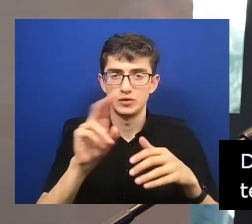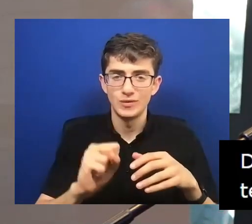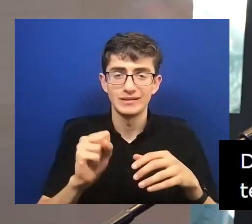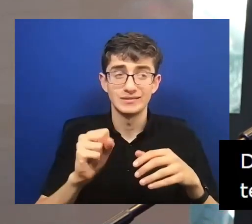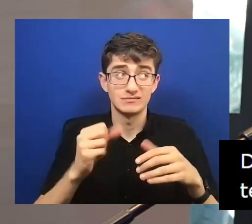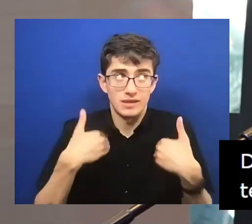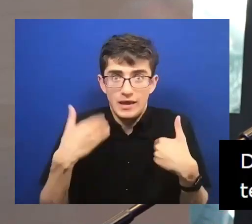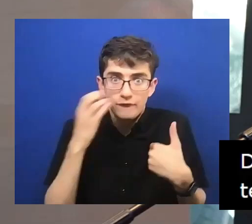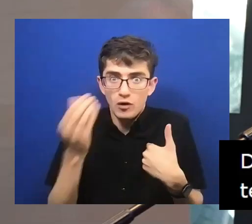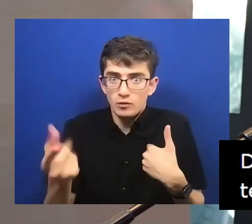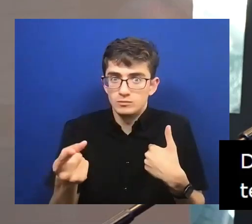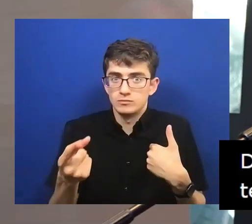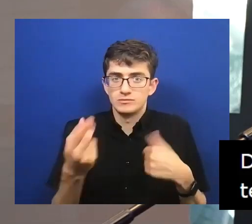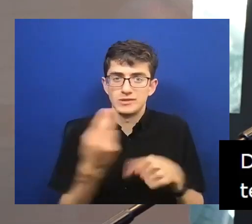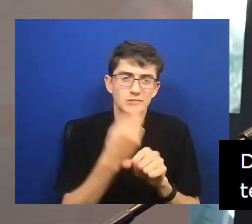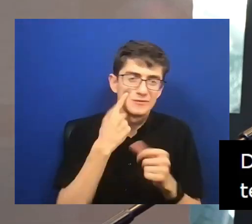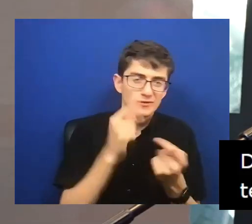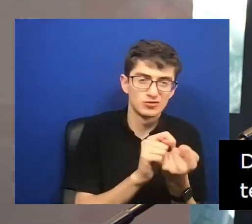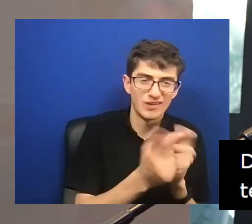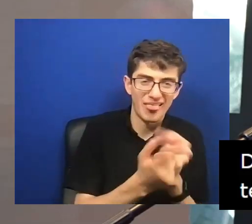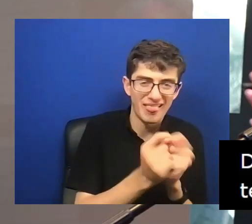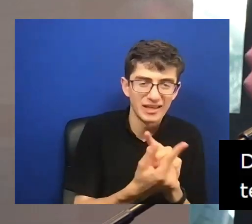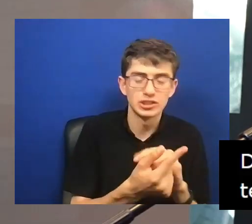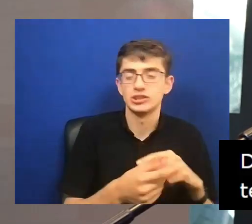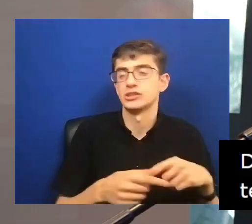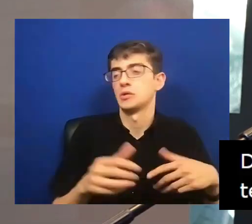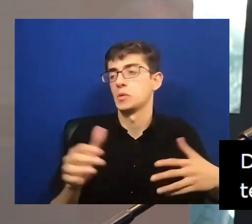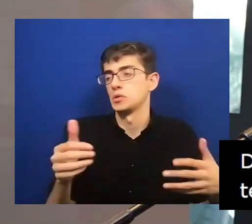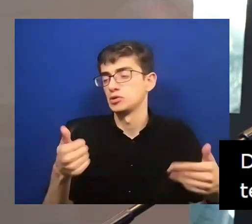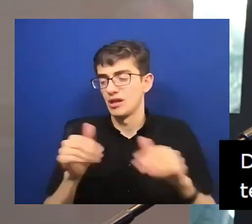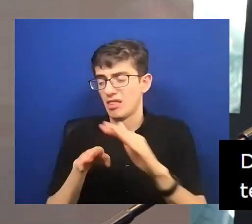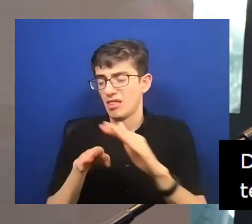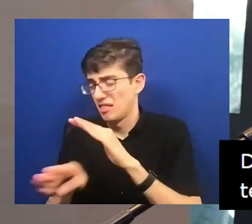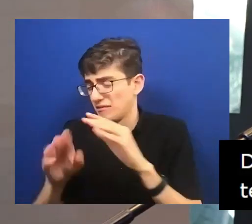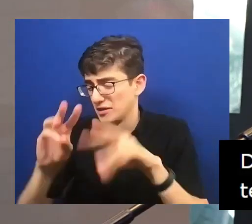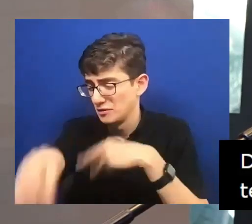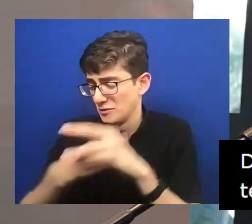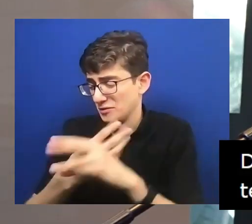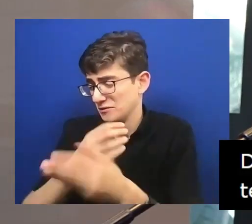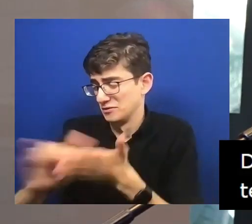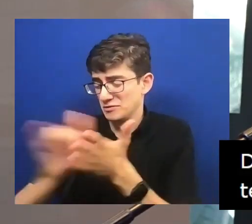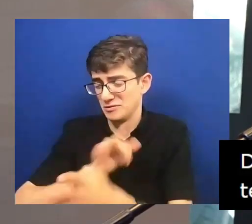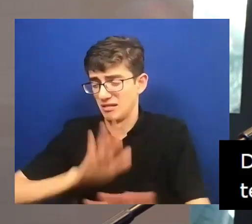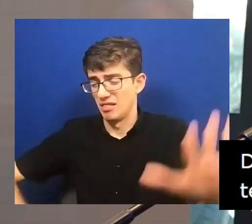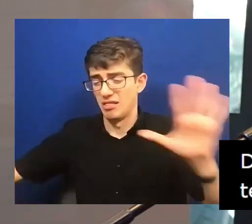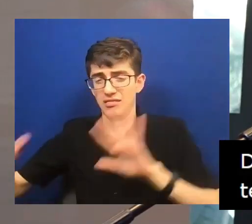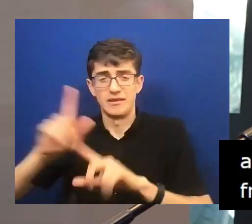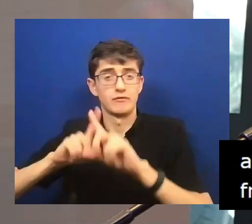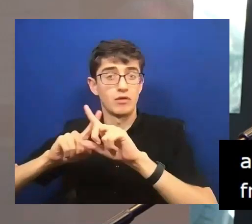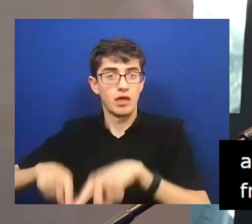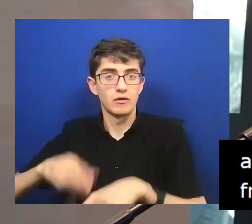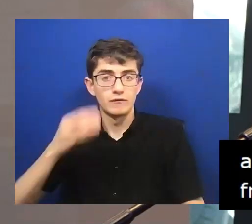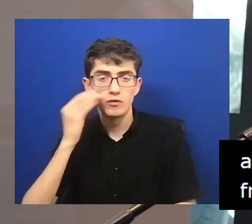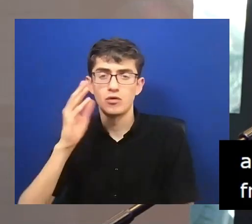well as for the other aspects of trying to figure out the world of New York City, whether it's jobs